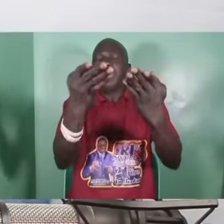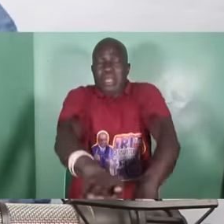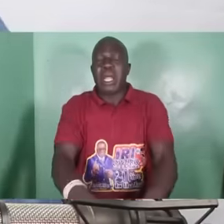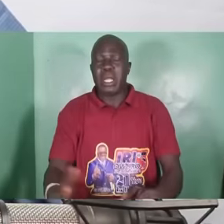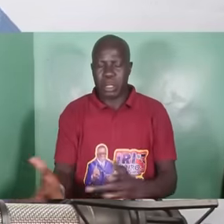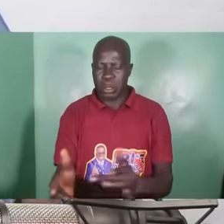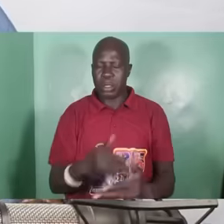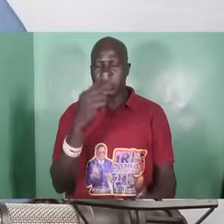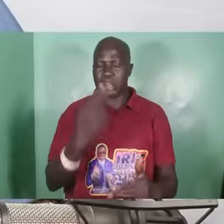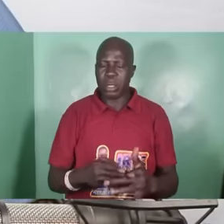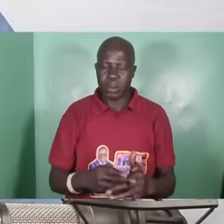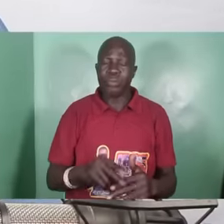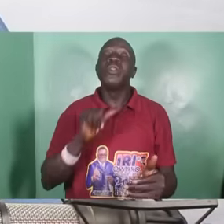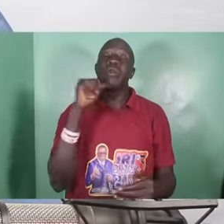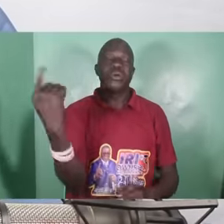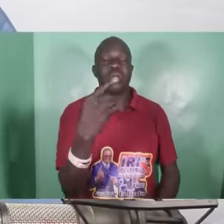power. Amen.